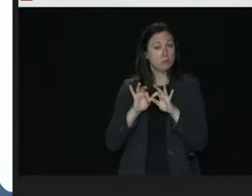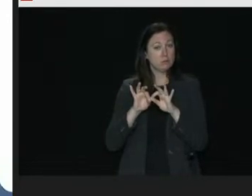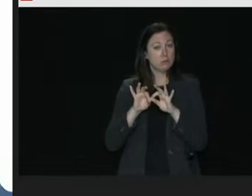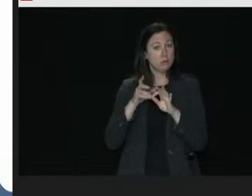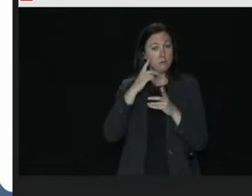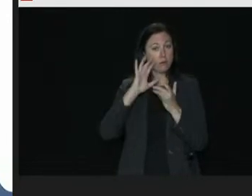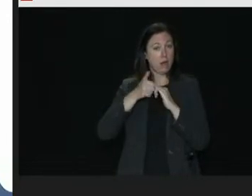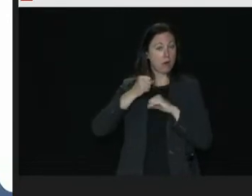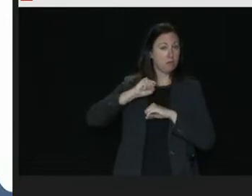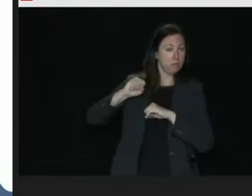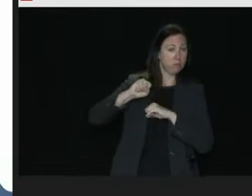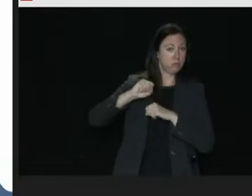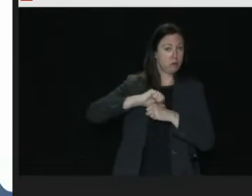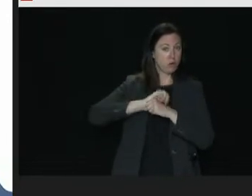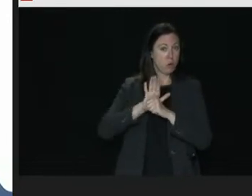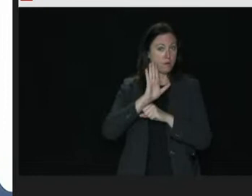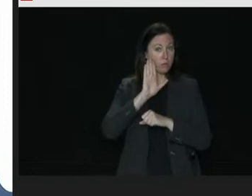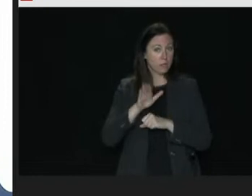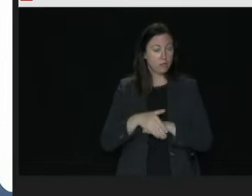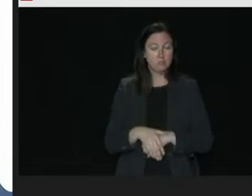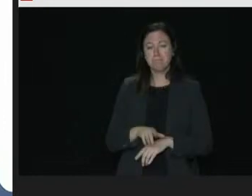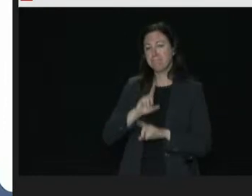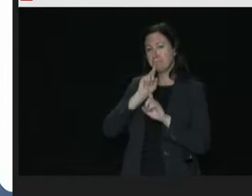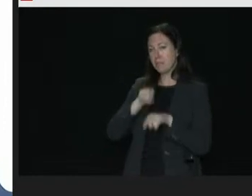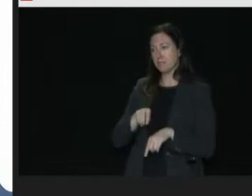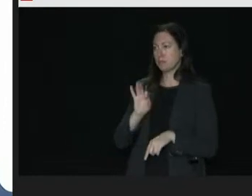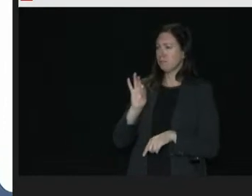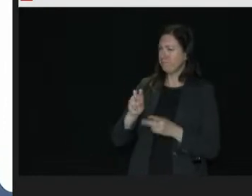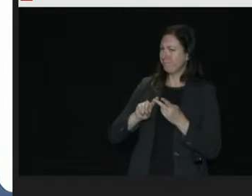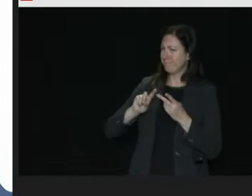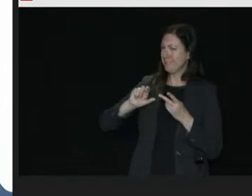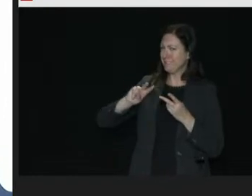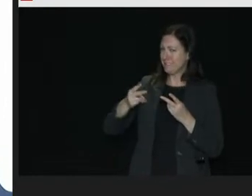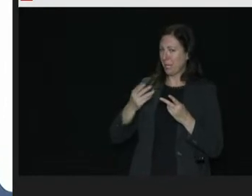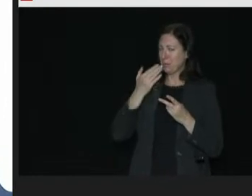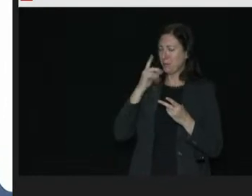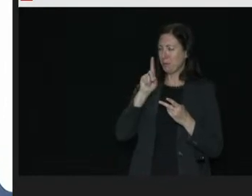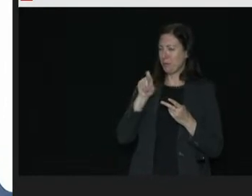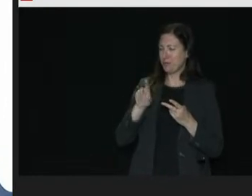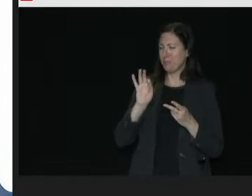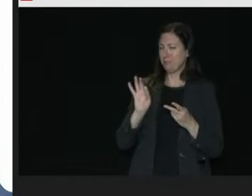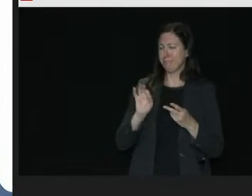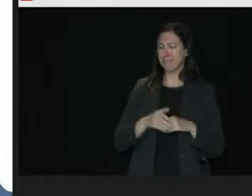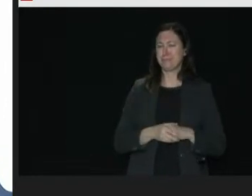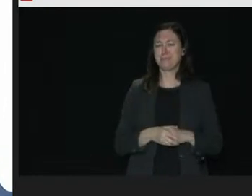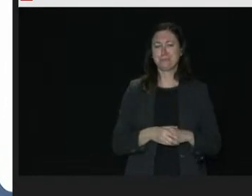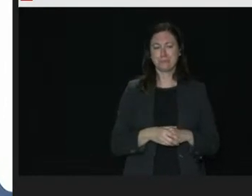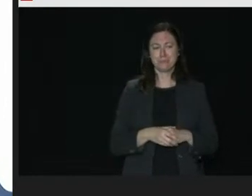fighting the virus? Thank you for another good question.